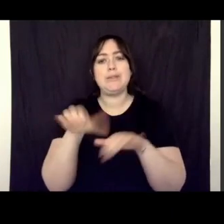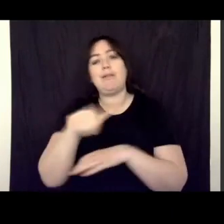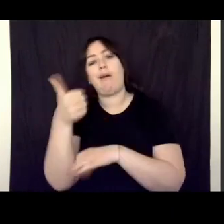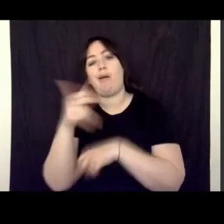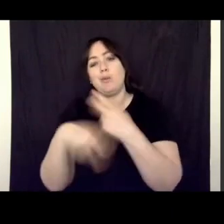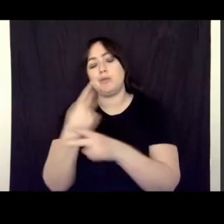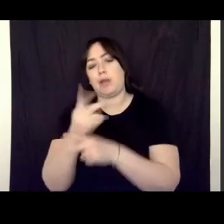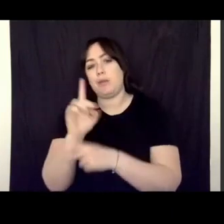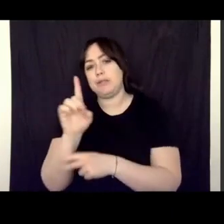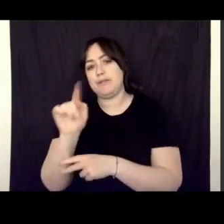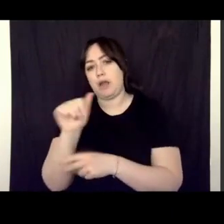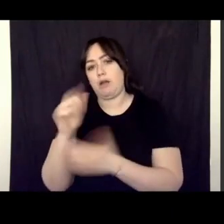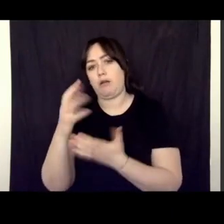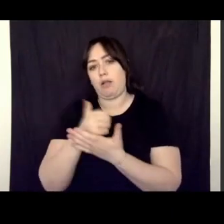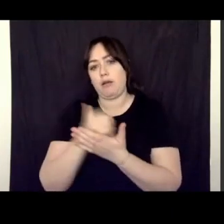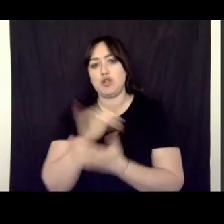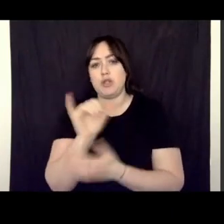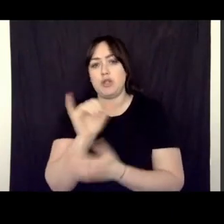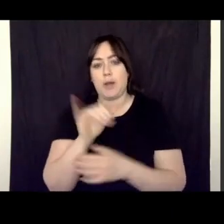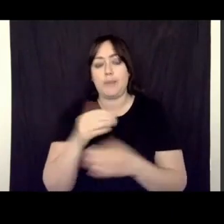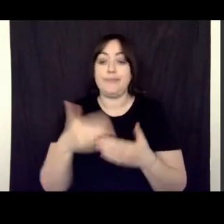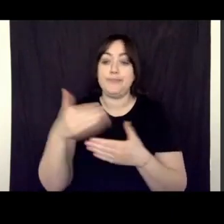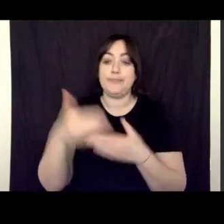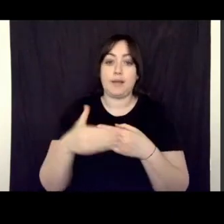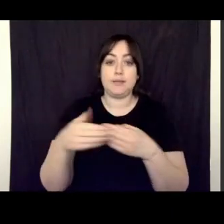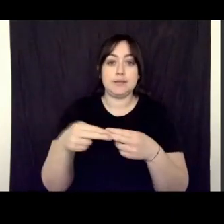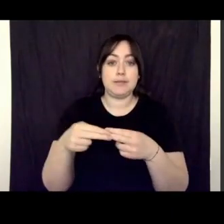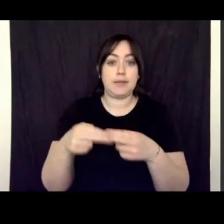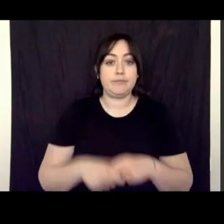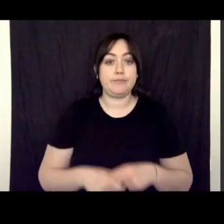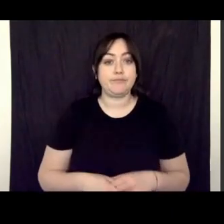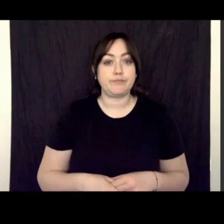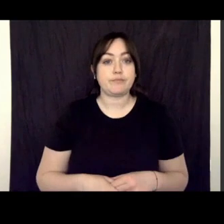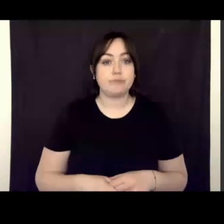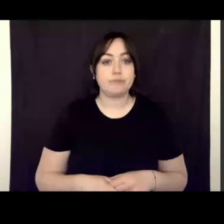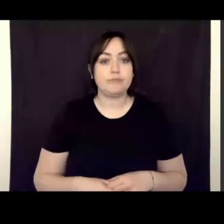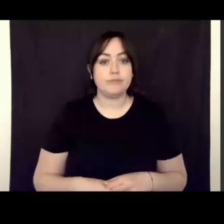well. Next slide, please.